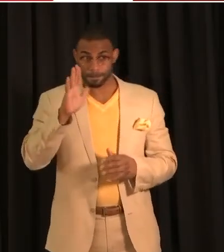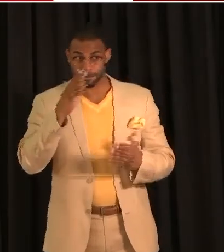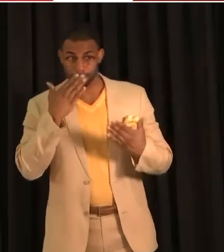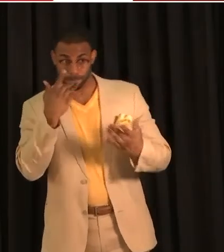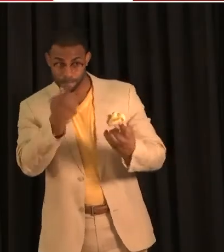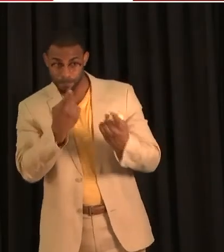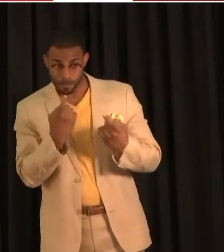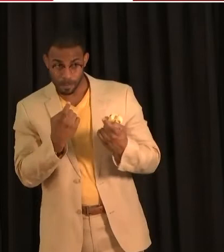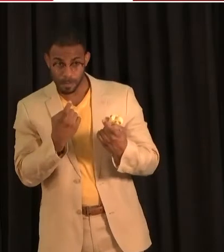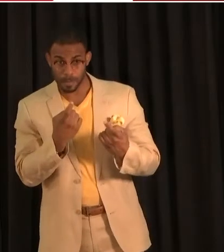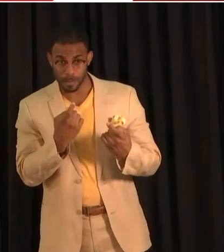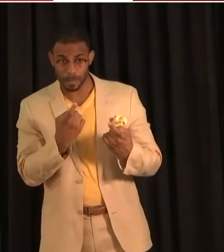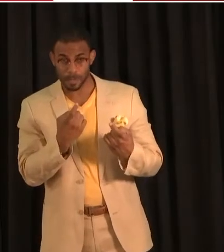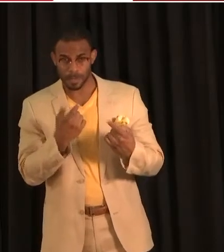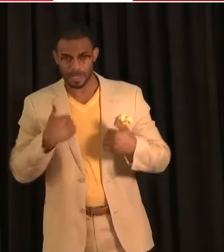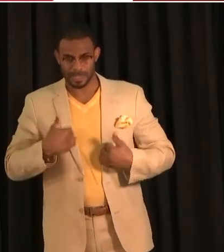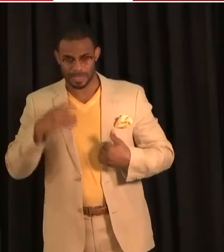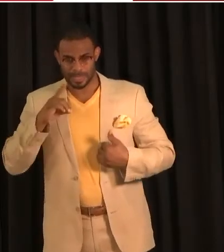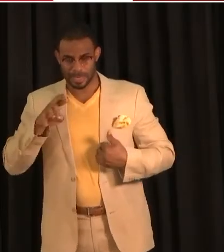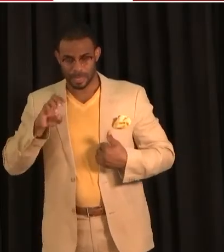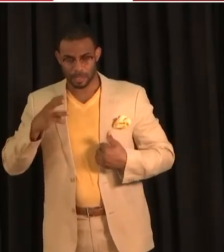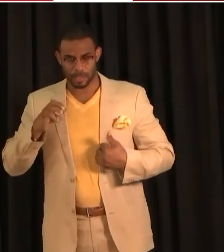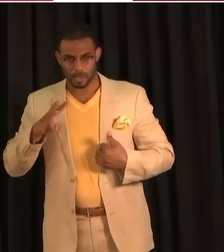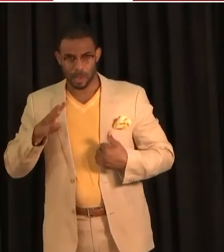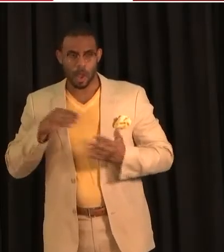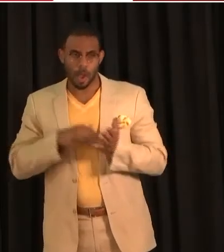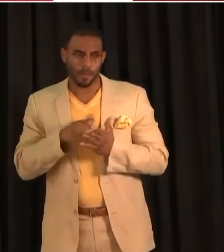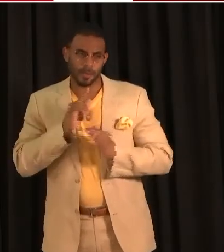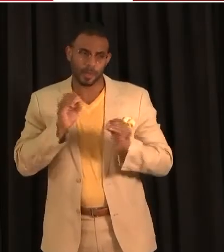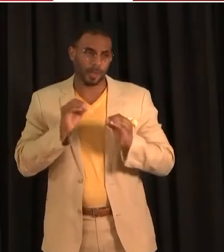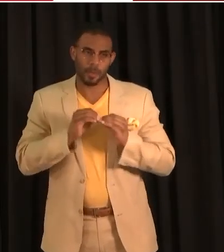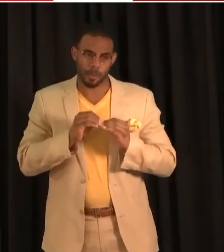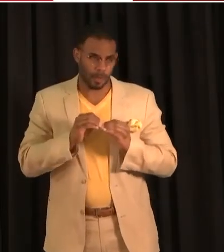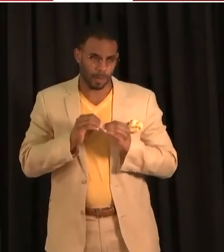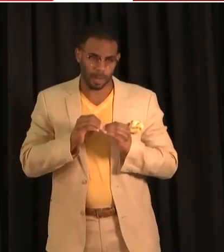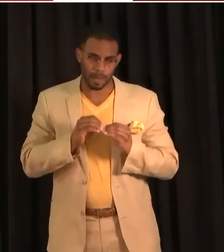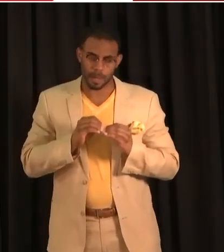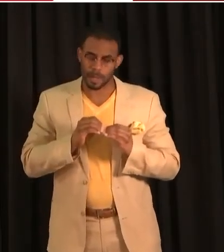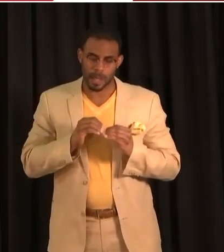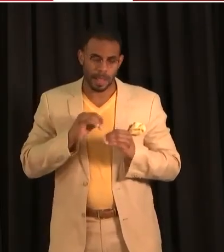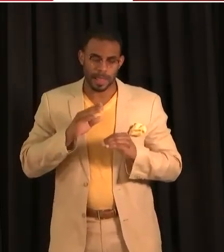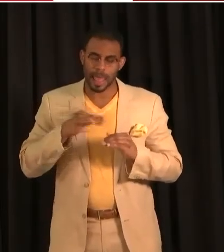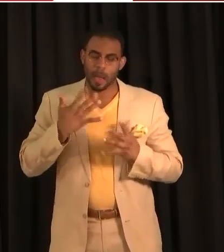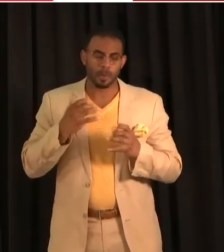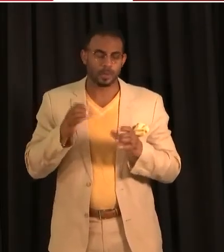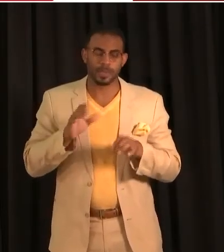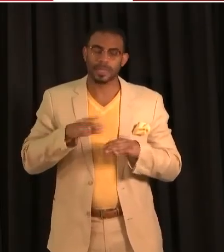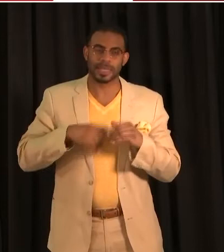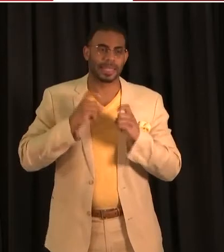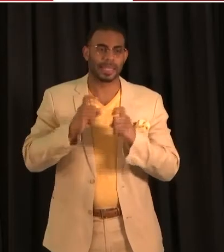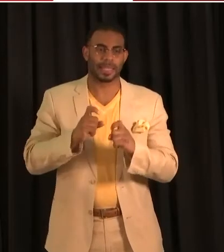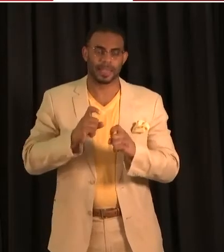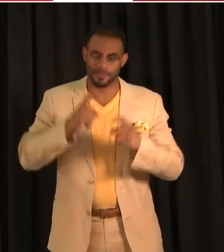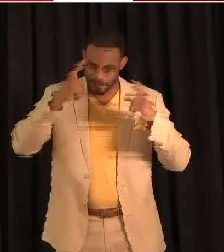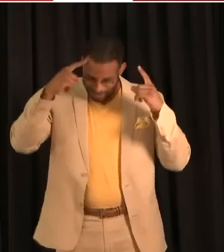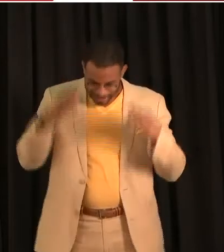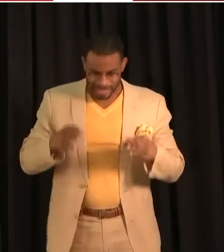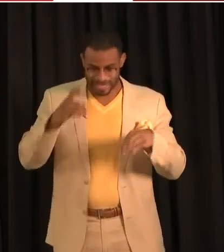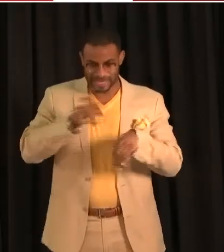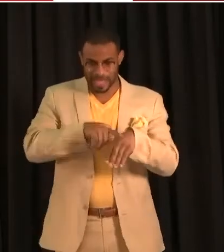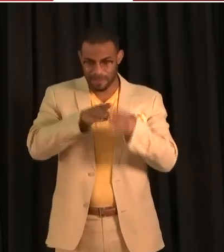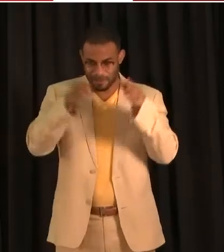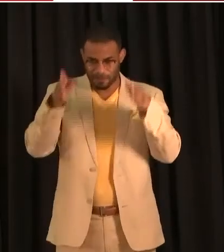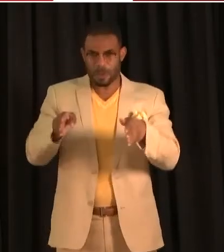Thank you for your question. And we get this often. There's nothing more I would like to do than to give a